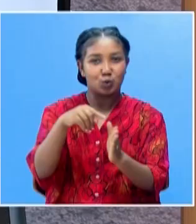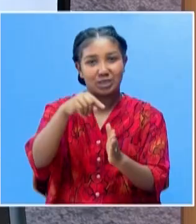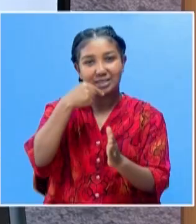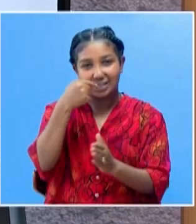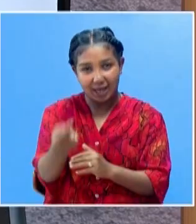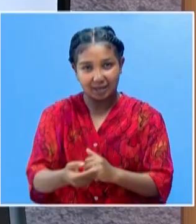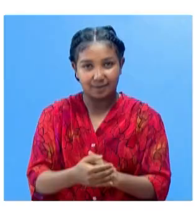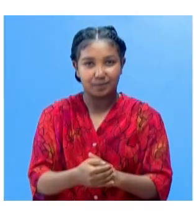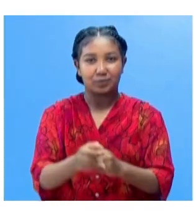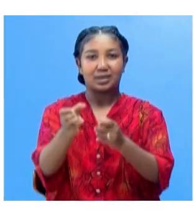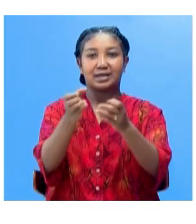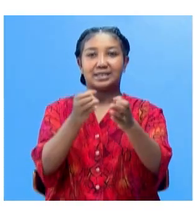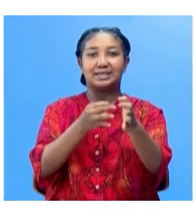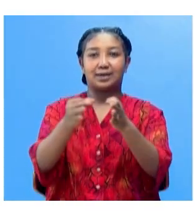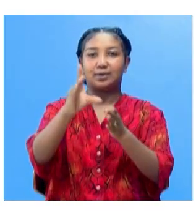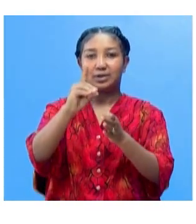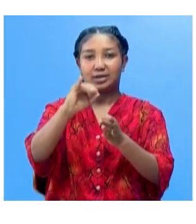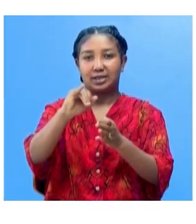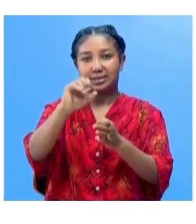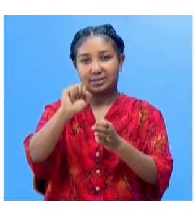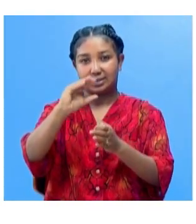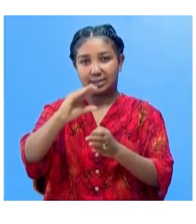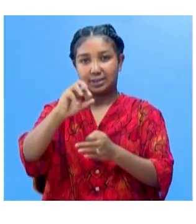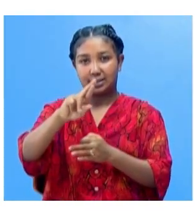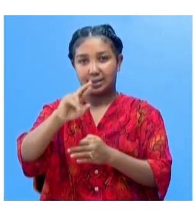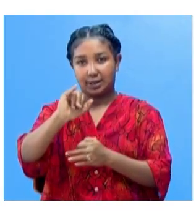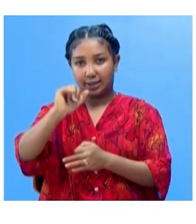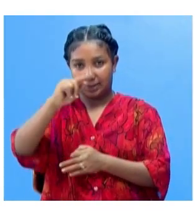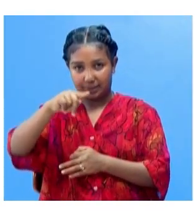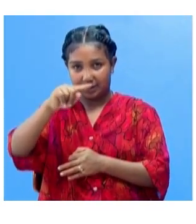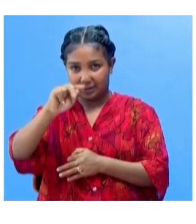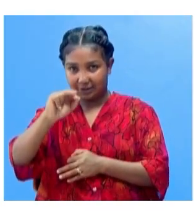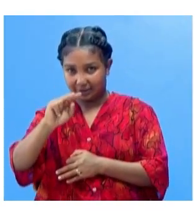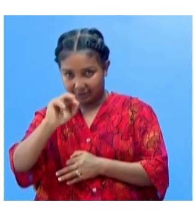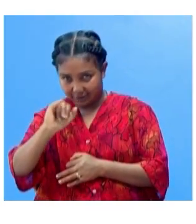the descriptive adjectives, right?